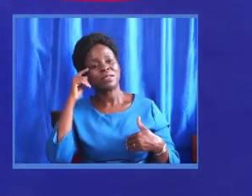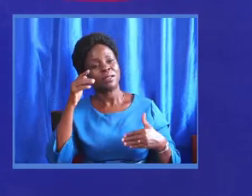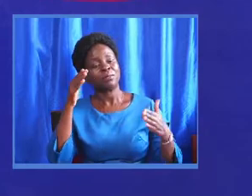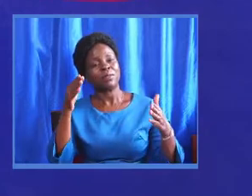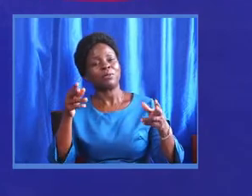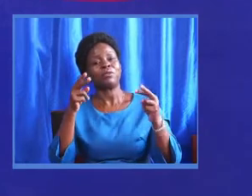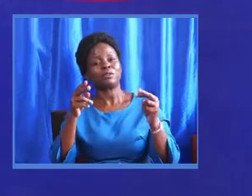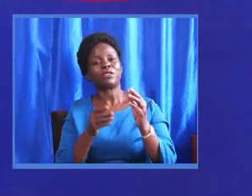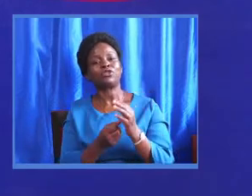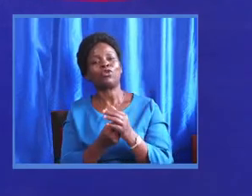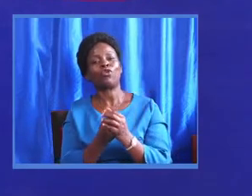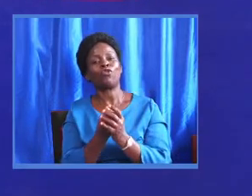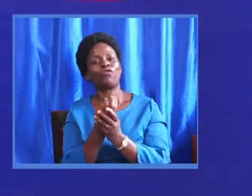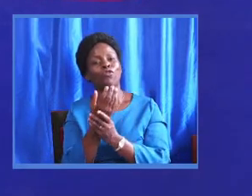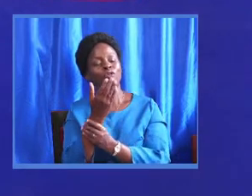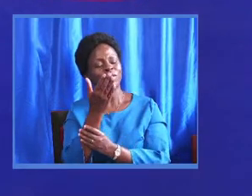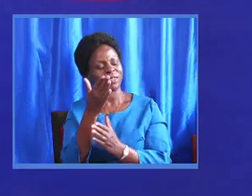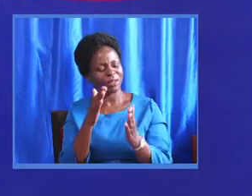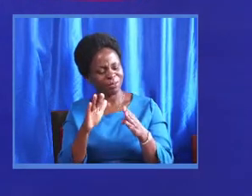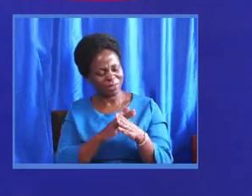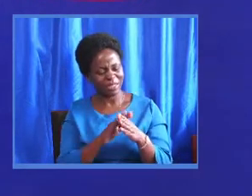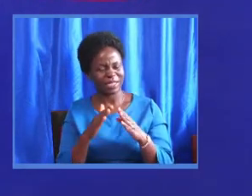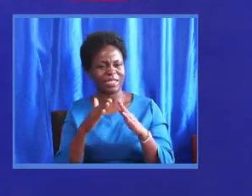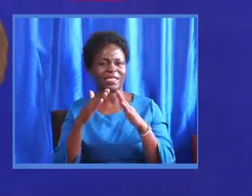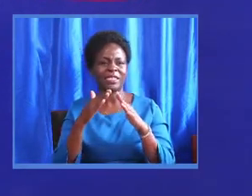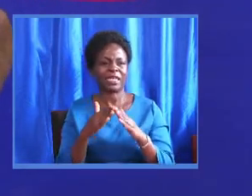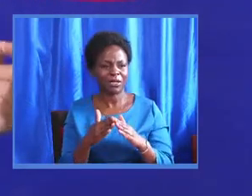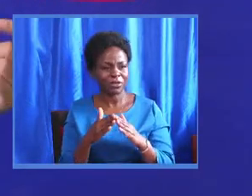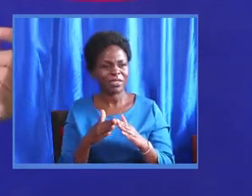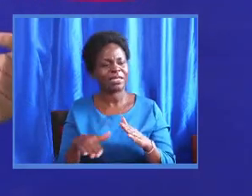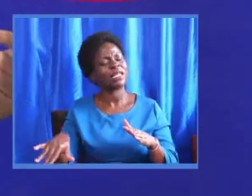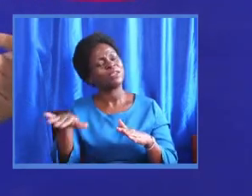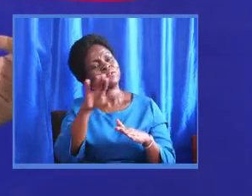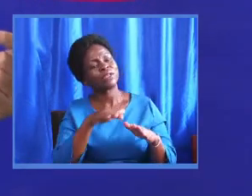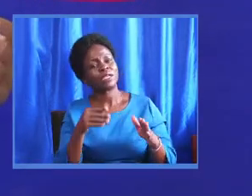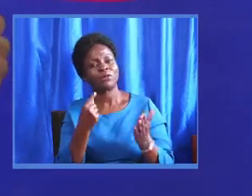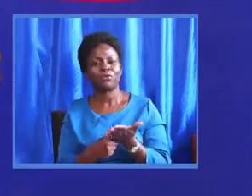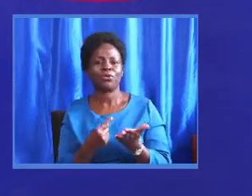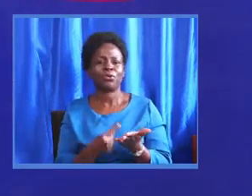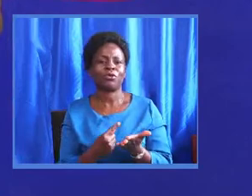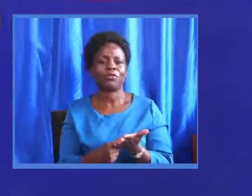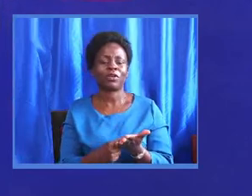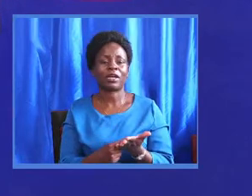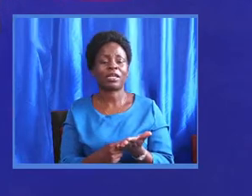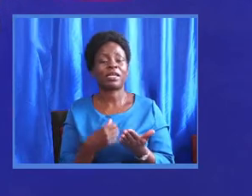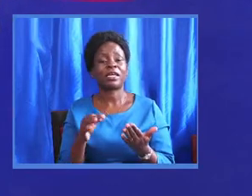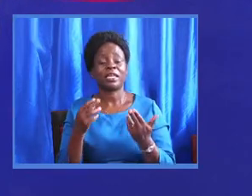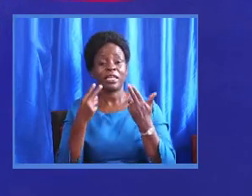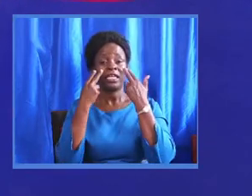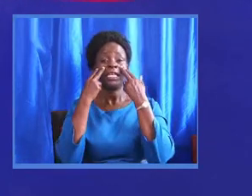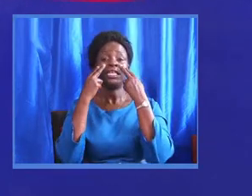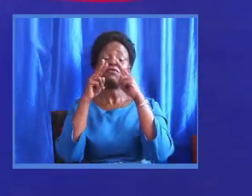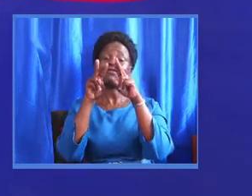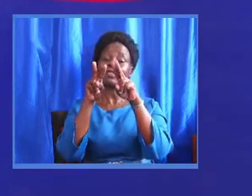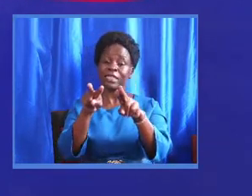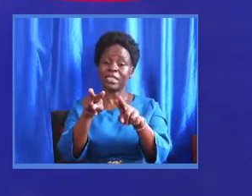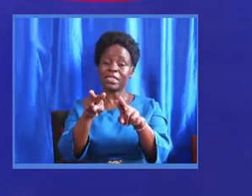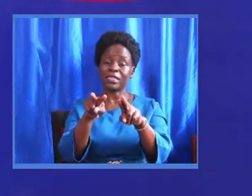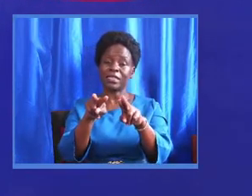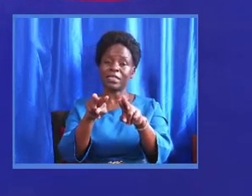prospect of growth in real estate in every town of Uganda. If you can see the